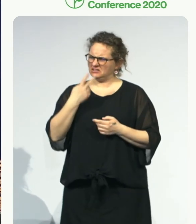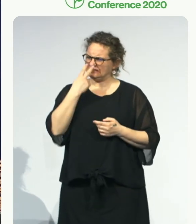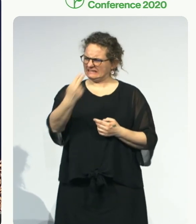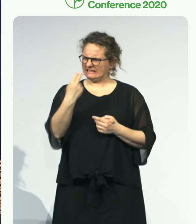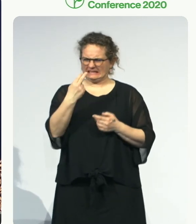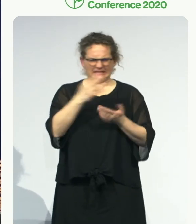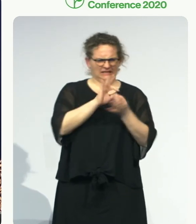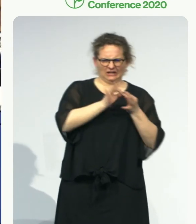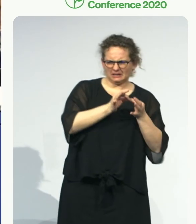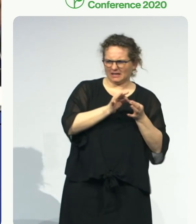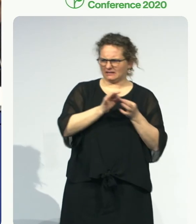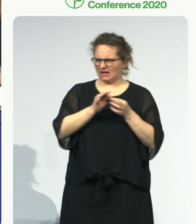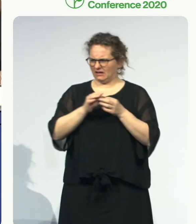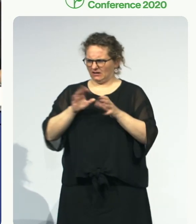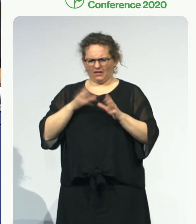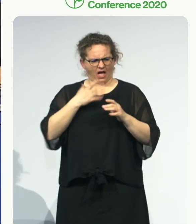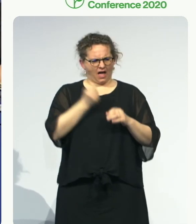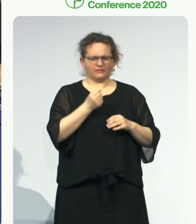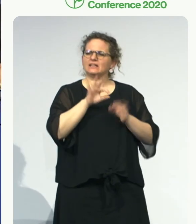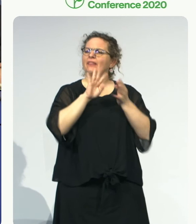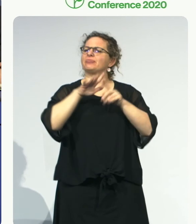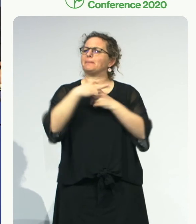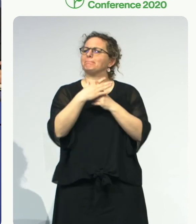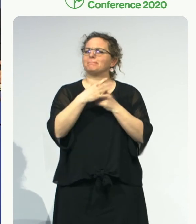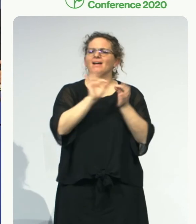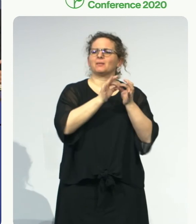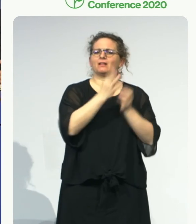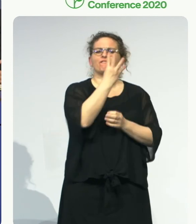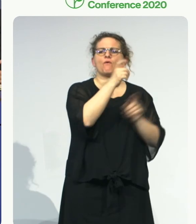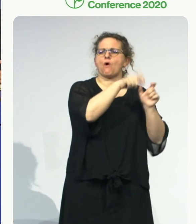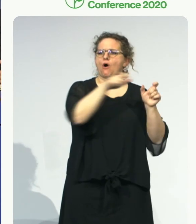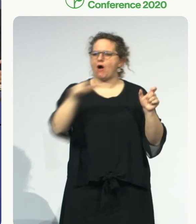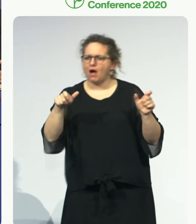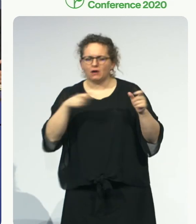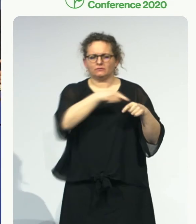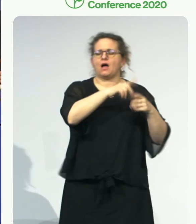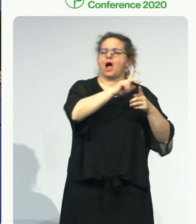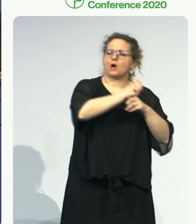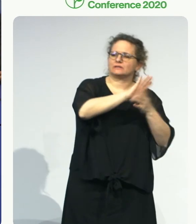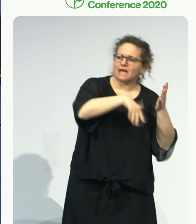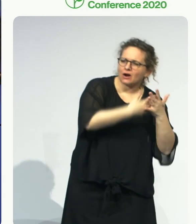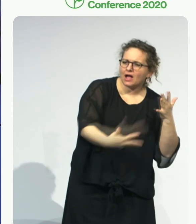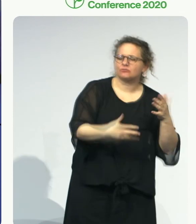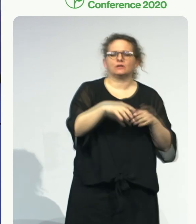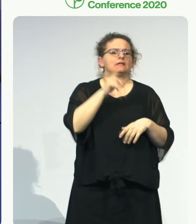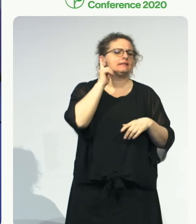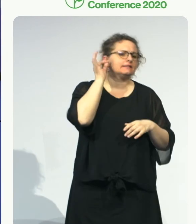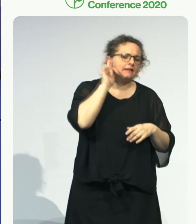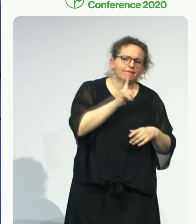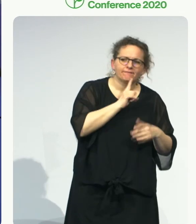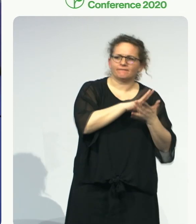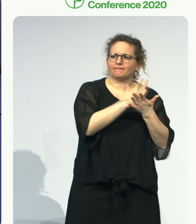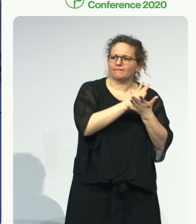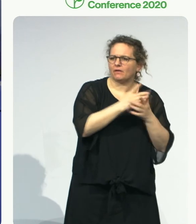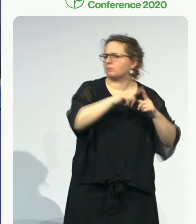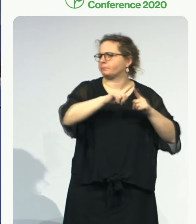for hearing interpreters from Austria using Austrian Sign Language, and for deaf colleagues using International Sign.